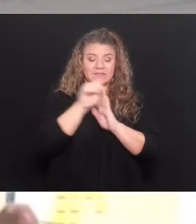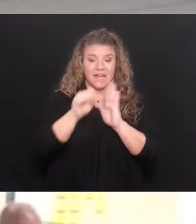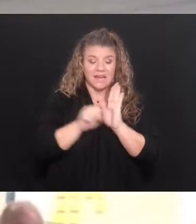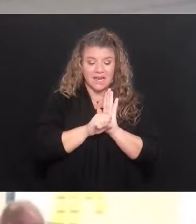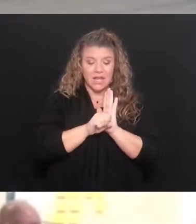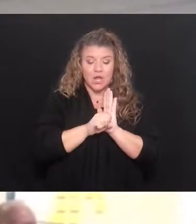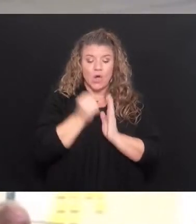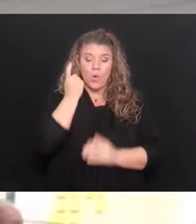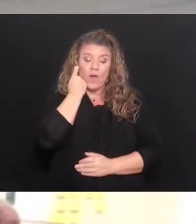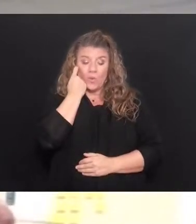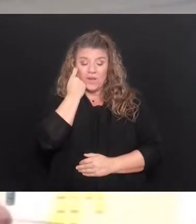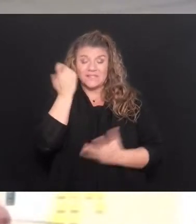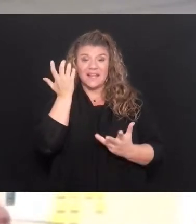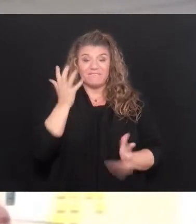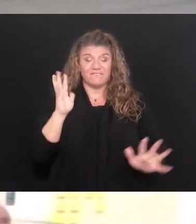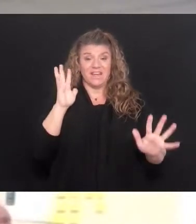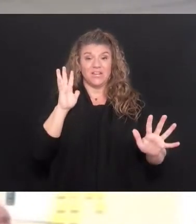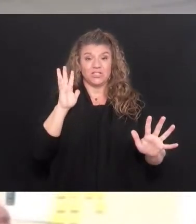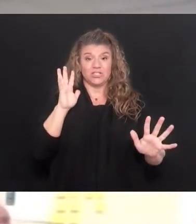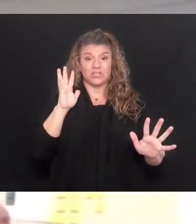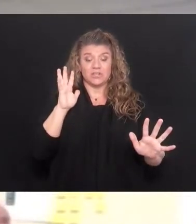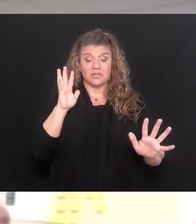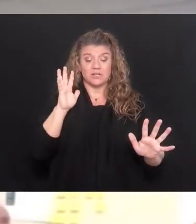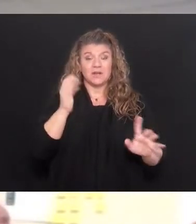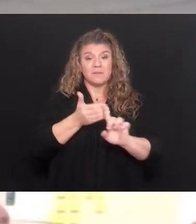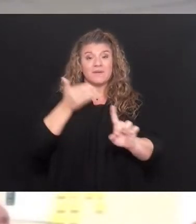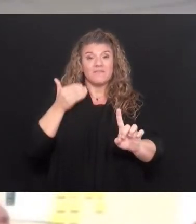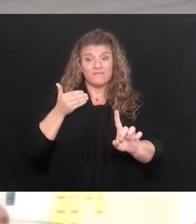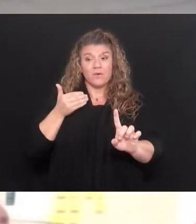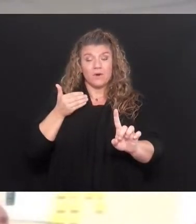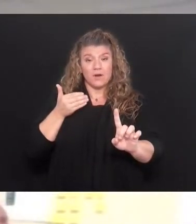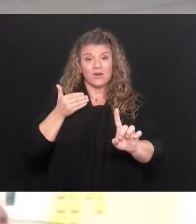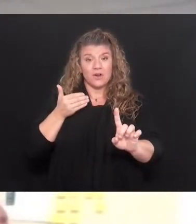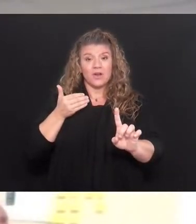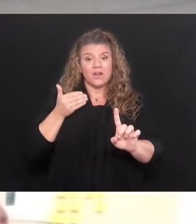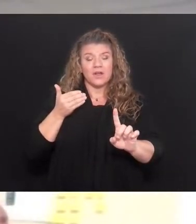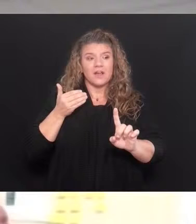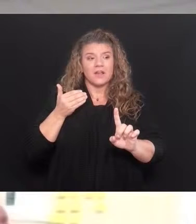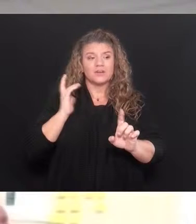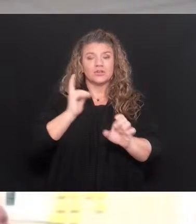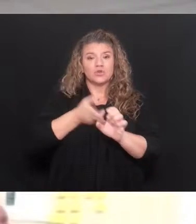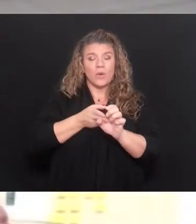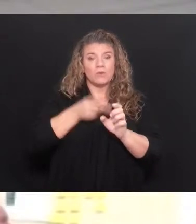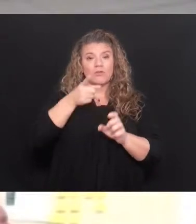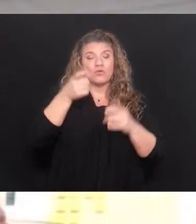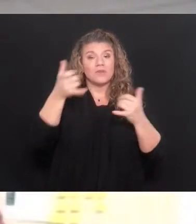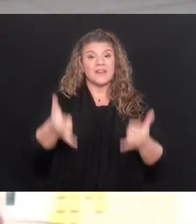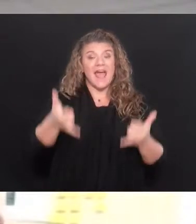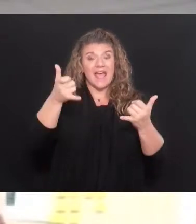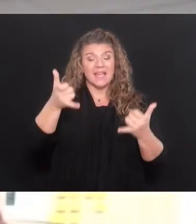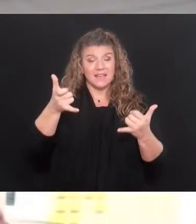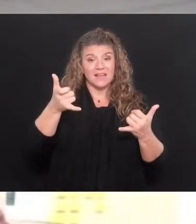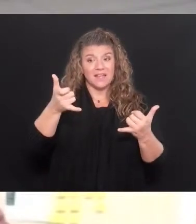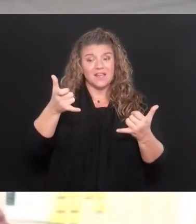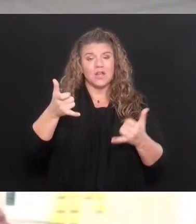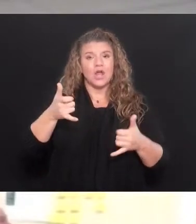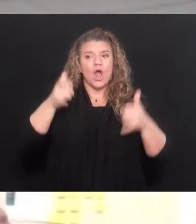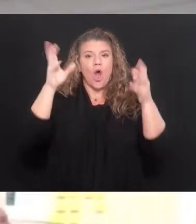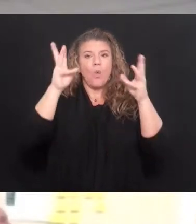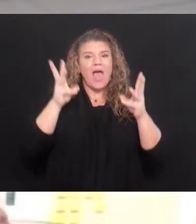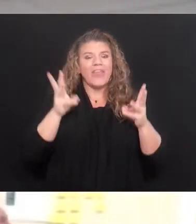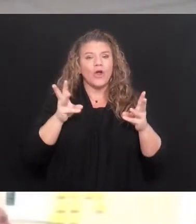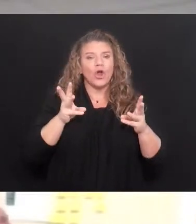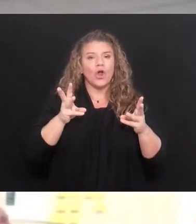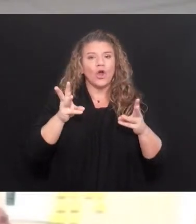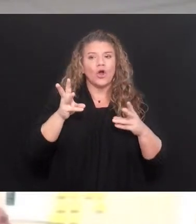We just finished, prior to my being able to come on here with you, sir, a weather briefing from